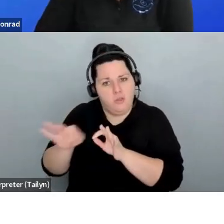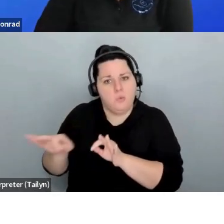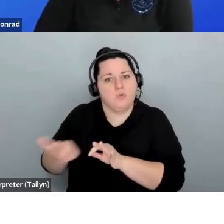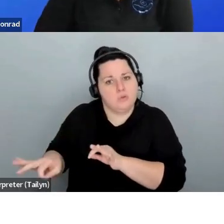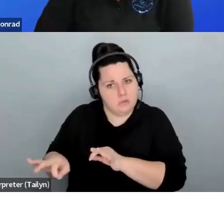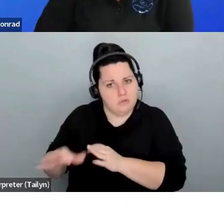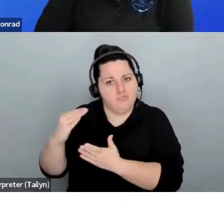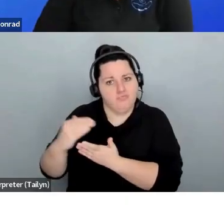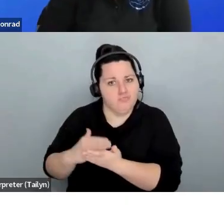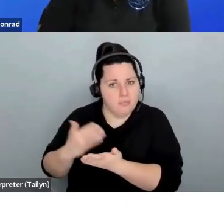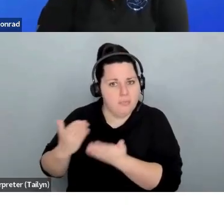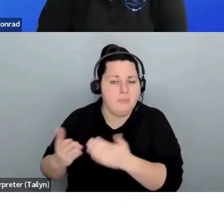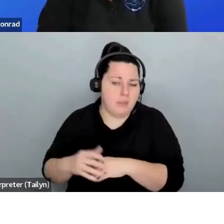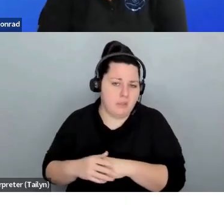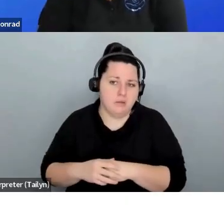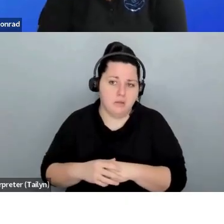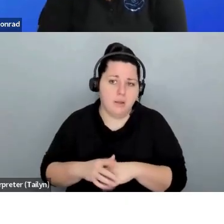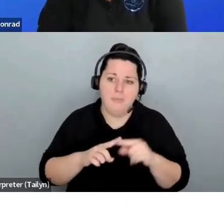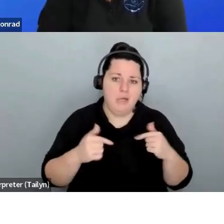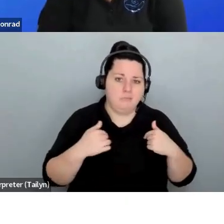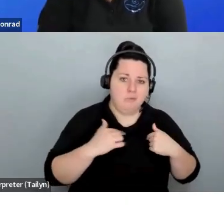languages that you may be looking for.